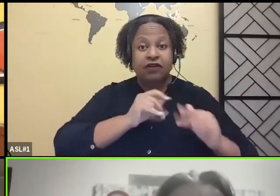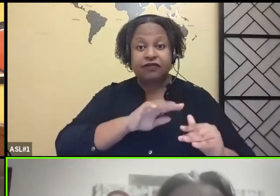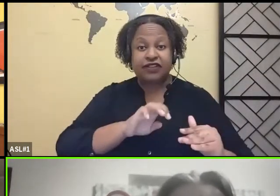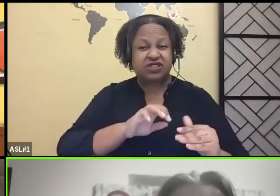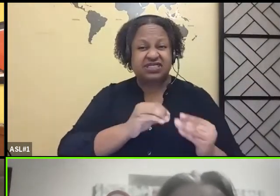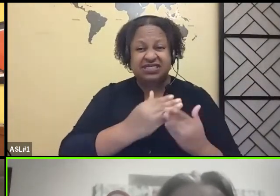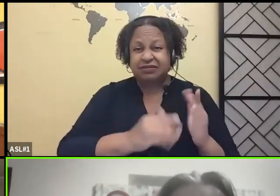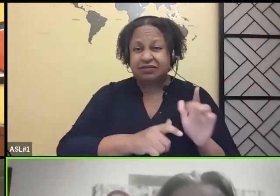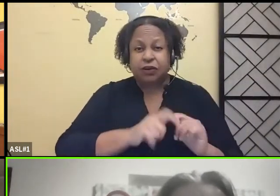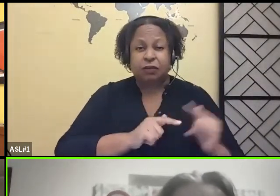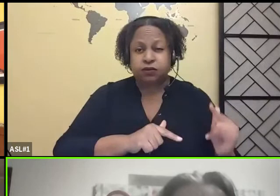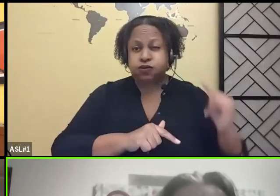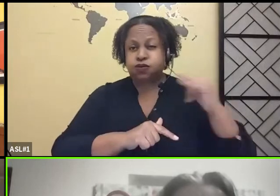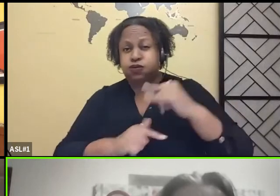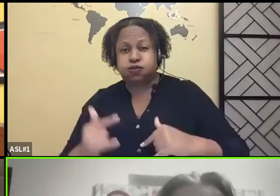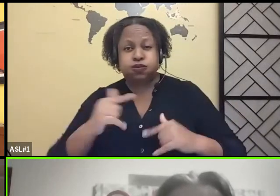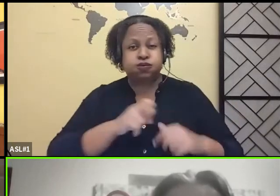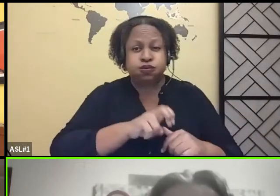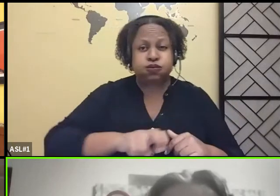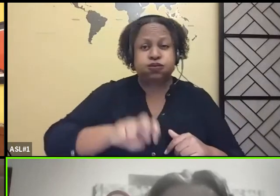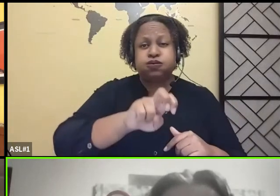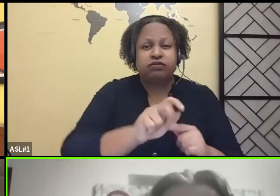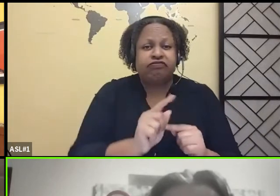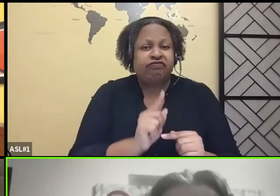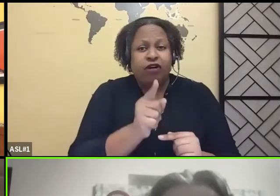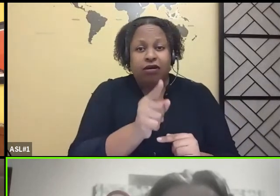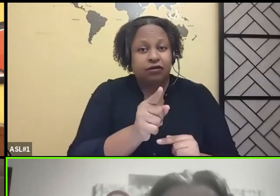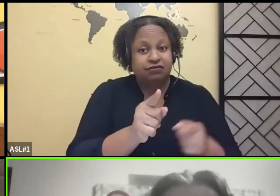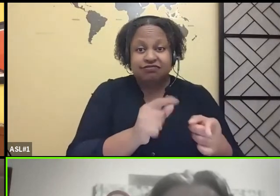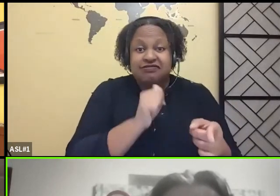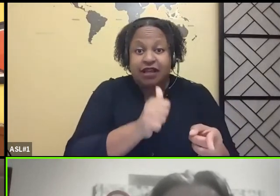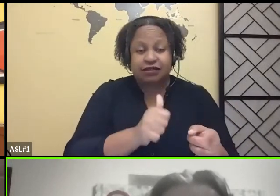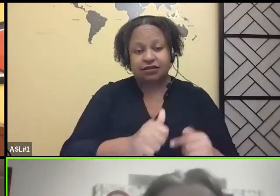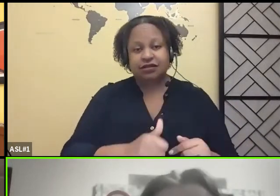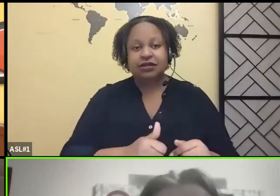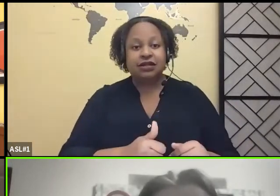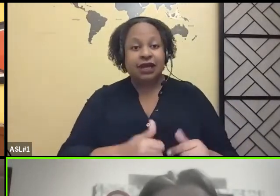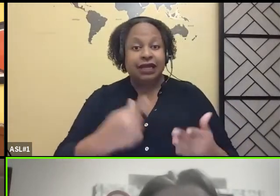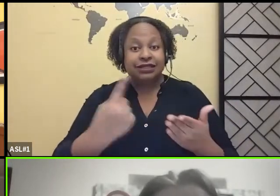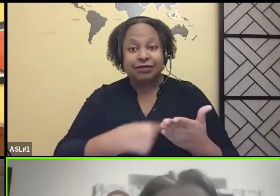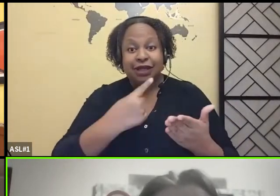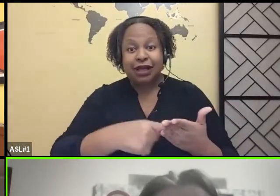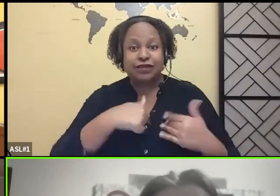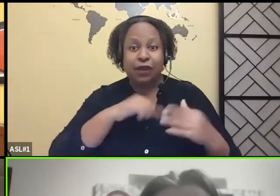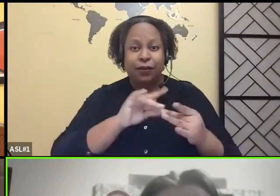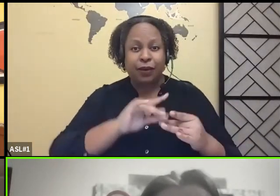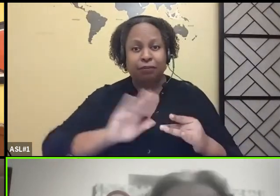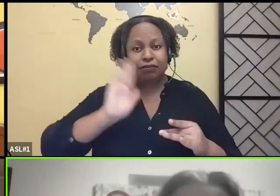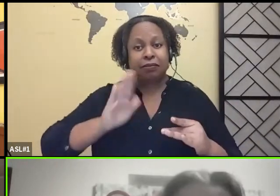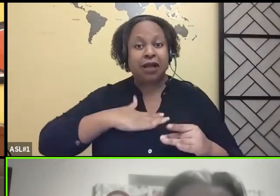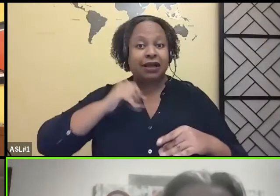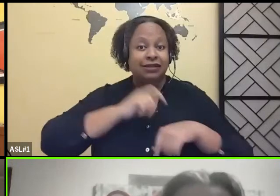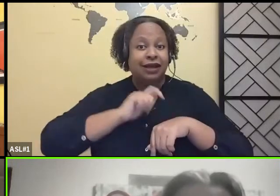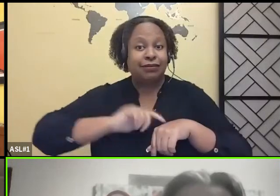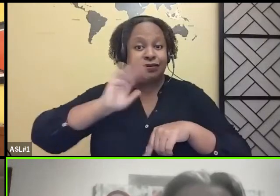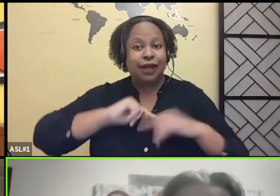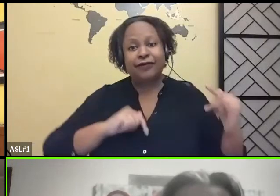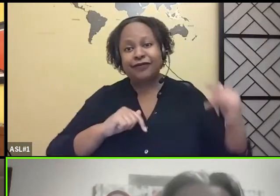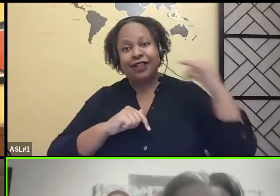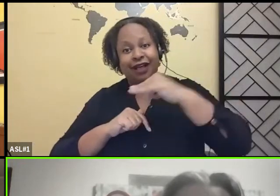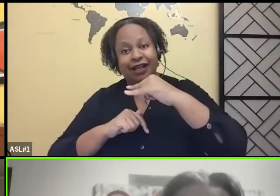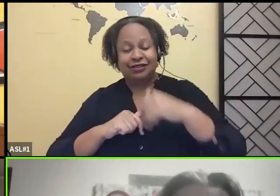far, you know? And I start sentences with, you know, I used to fly. Then they all